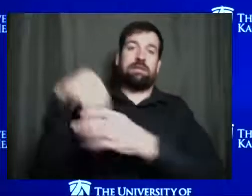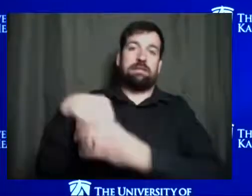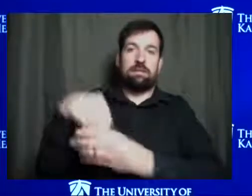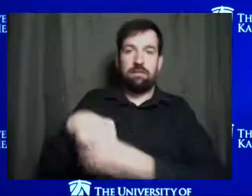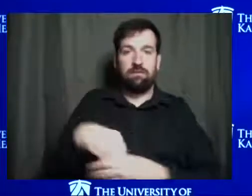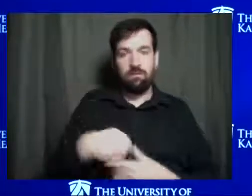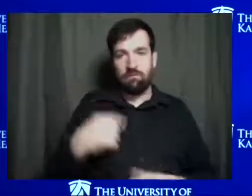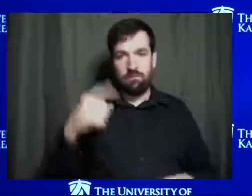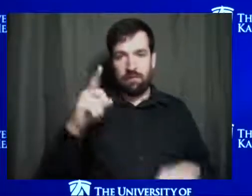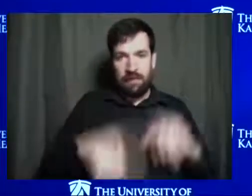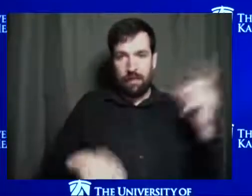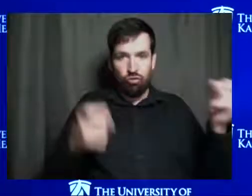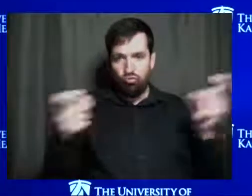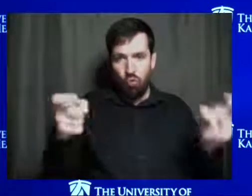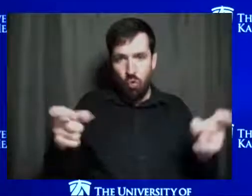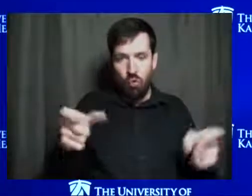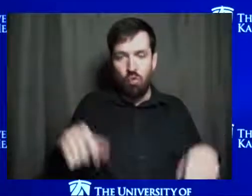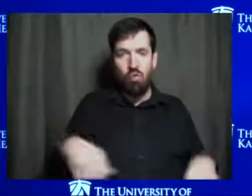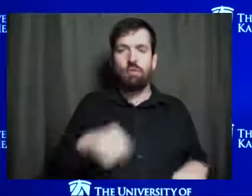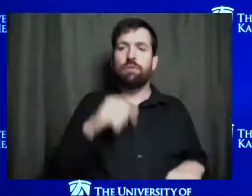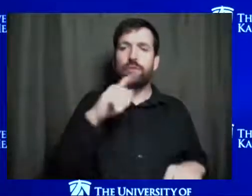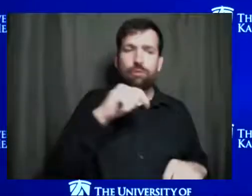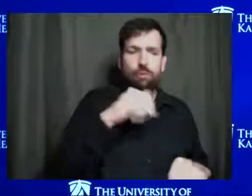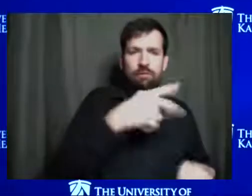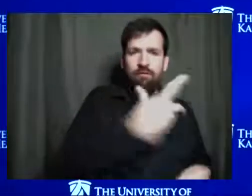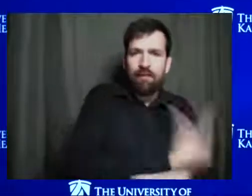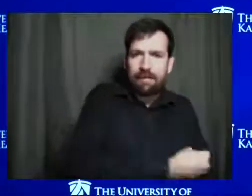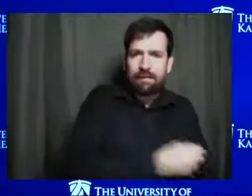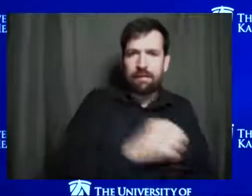understand exactly who is vaccinated, who had the